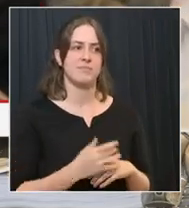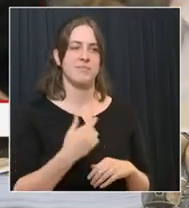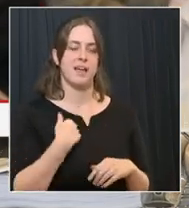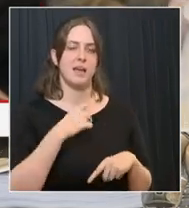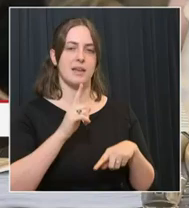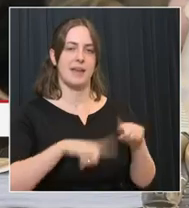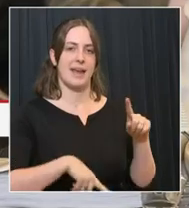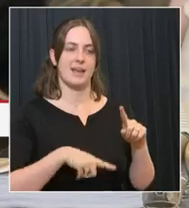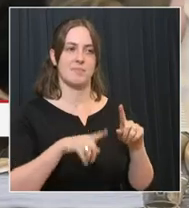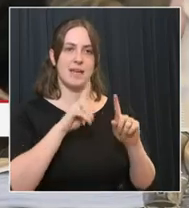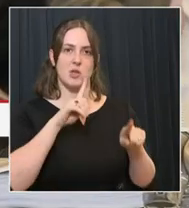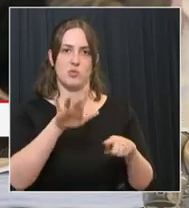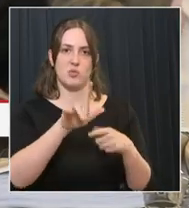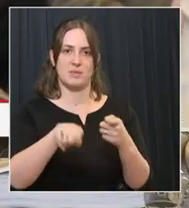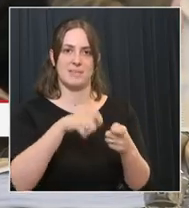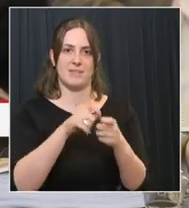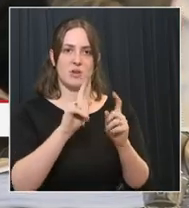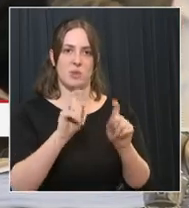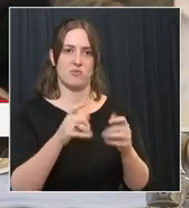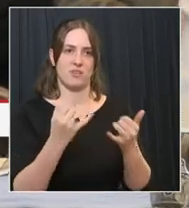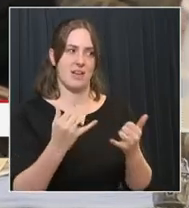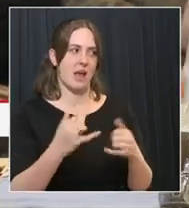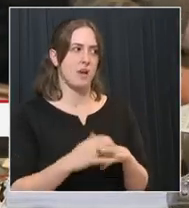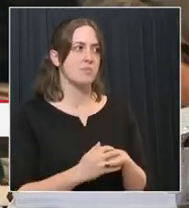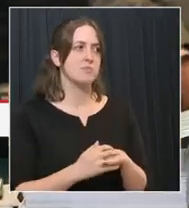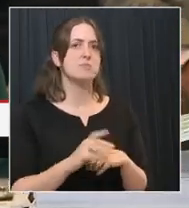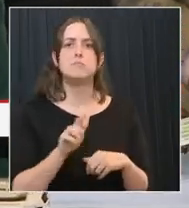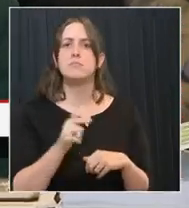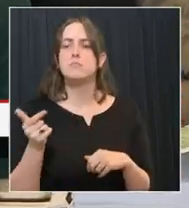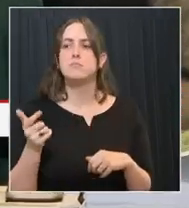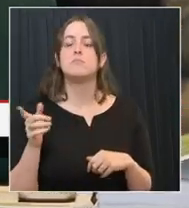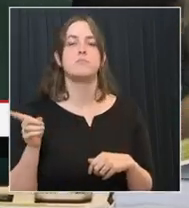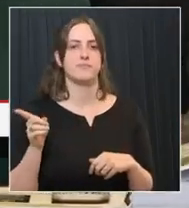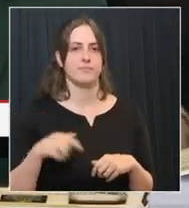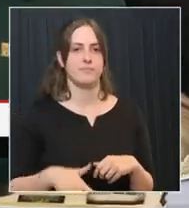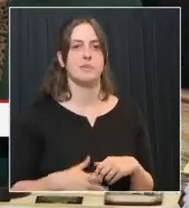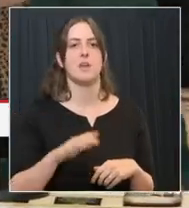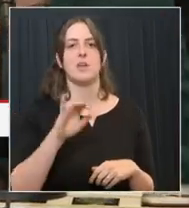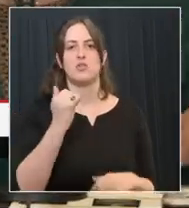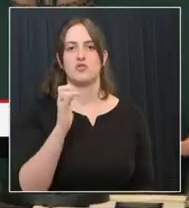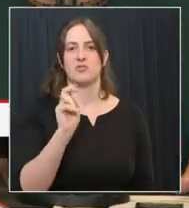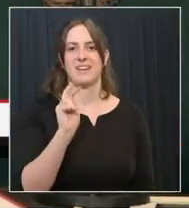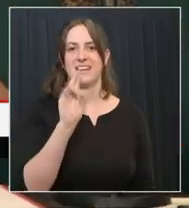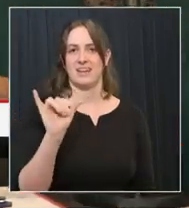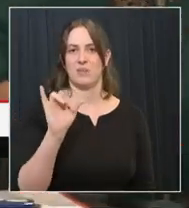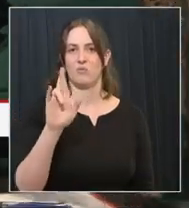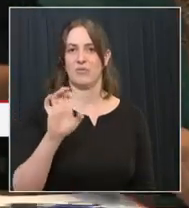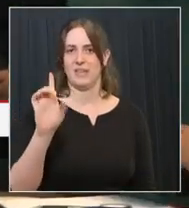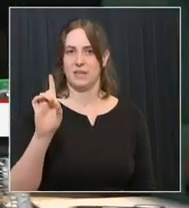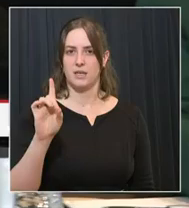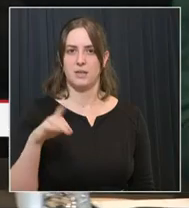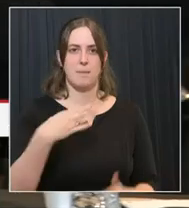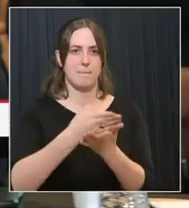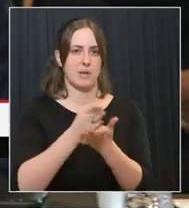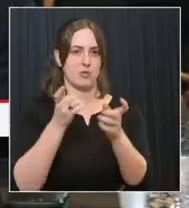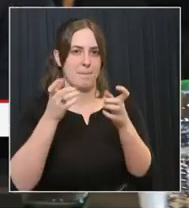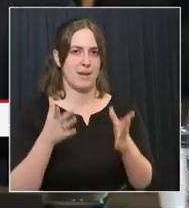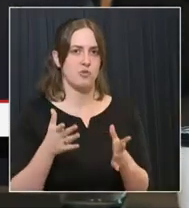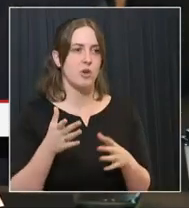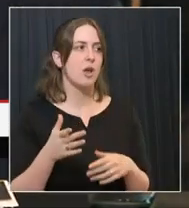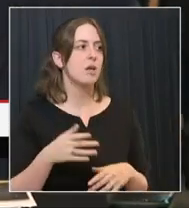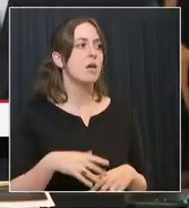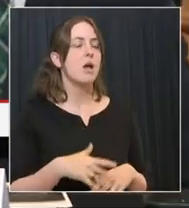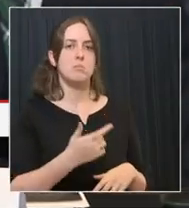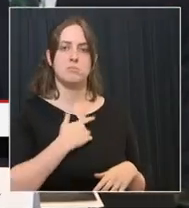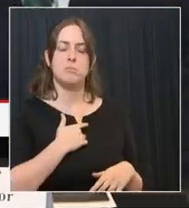specific question raised right now. Sure. Just in terms of the community affairs grants, there are no reductions to those in